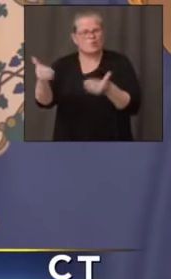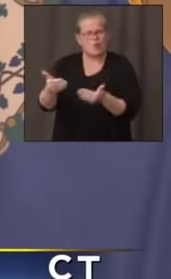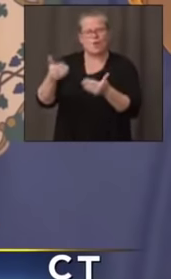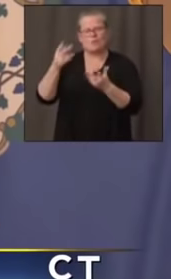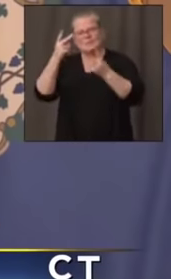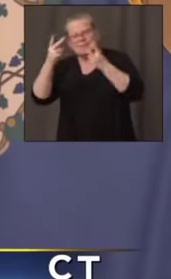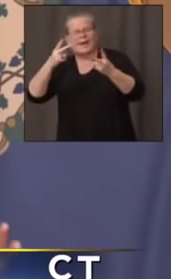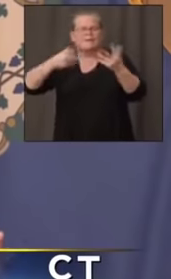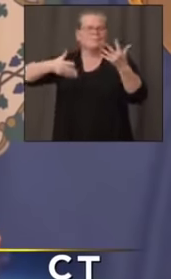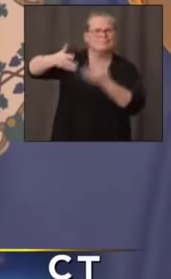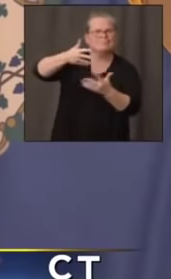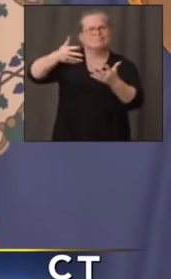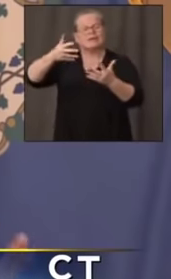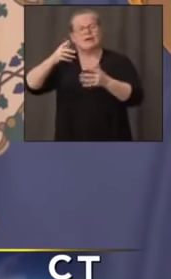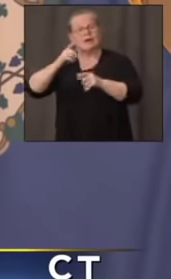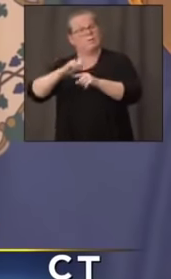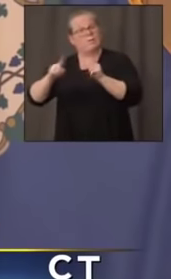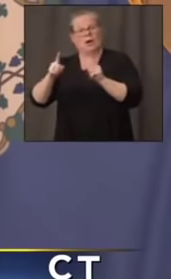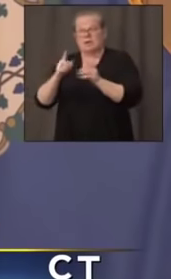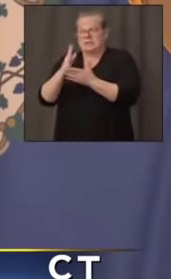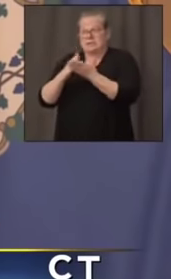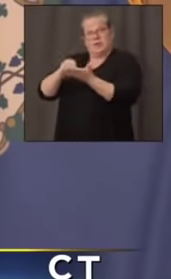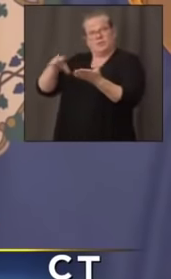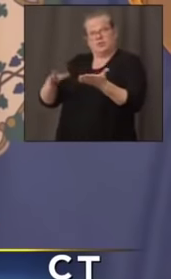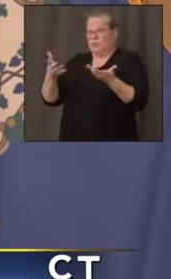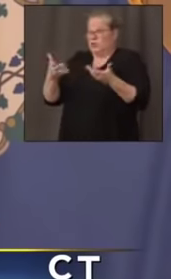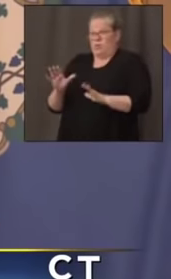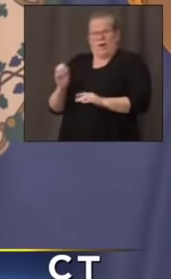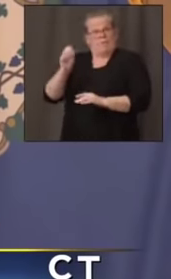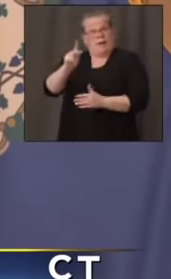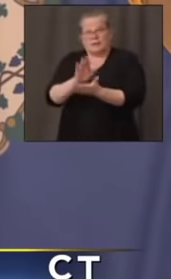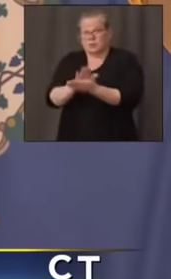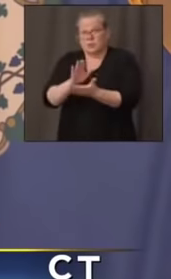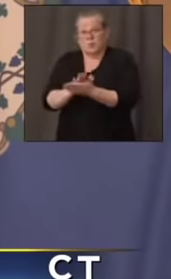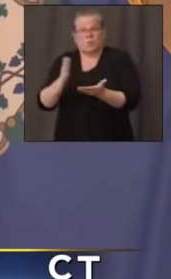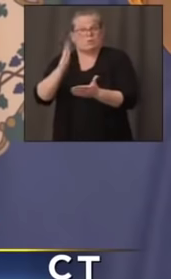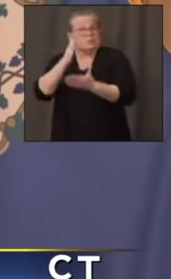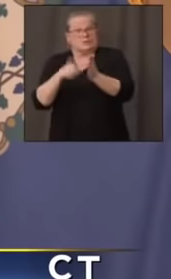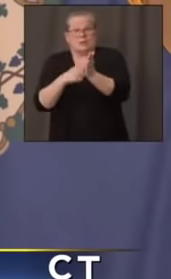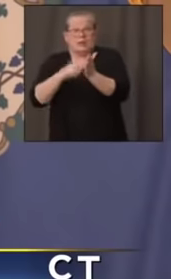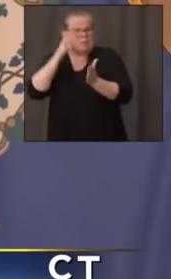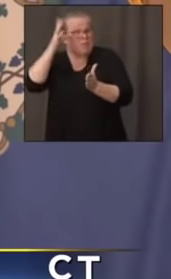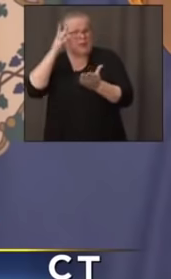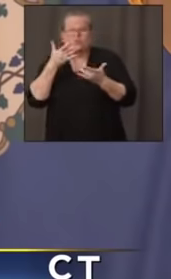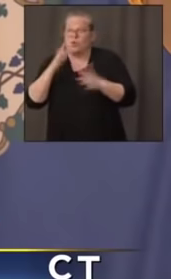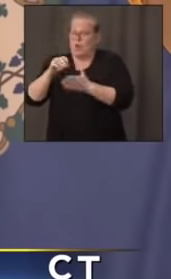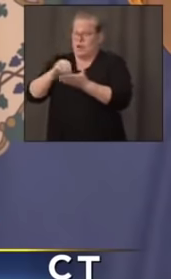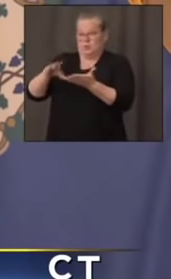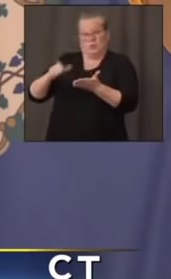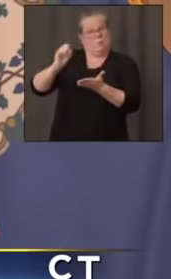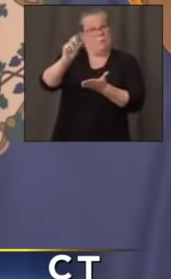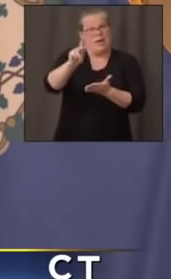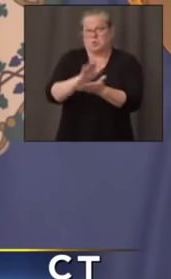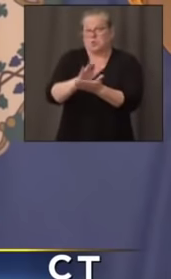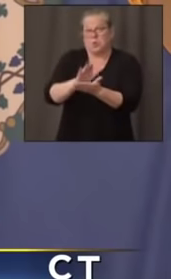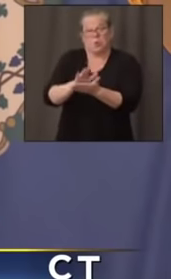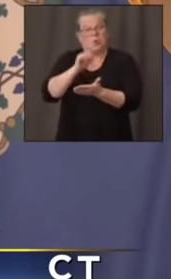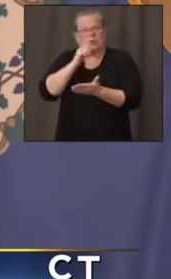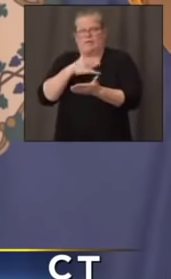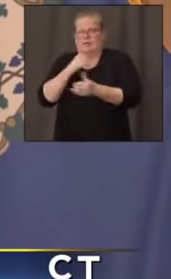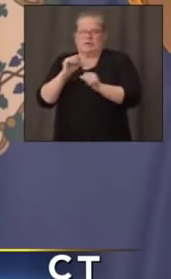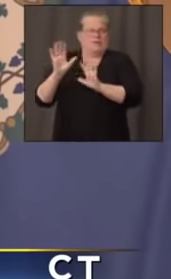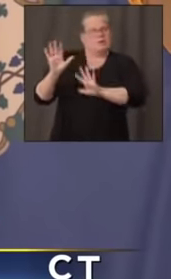their parents. So we're getting a good idea of what that percentage of folks may be. Miguel's looking at how we can do telecommunications and